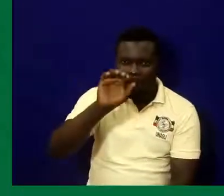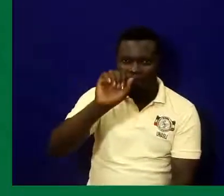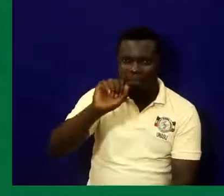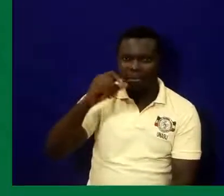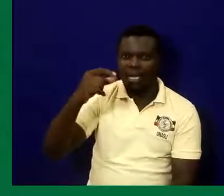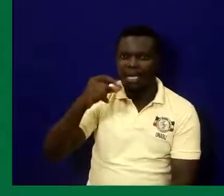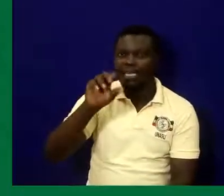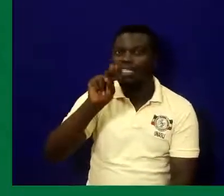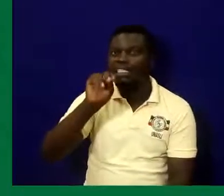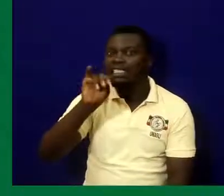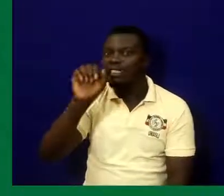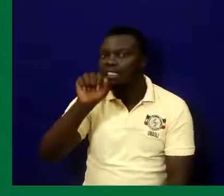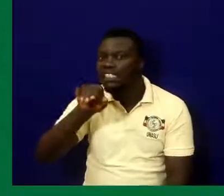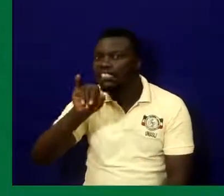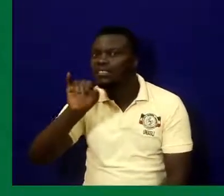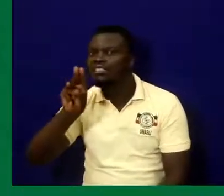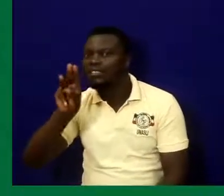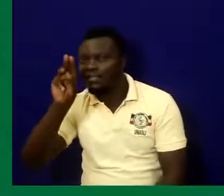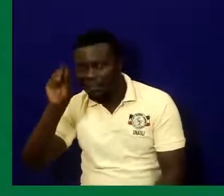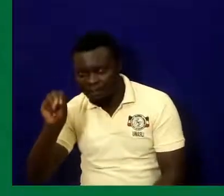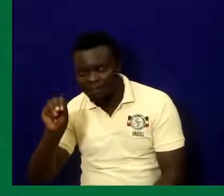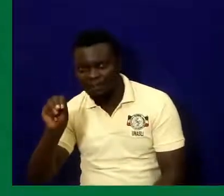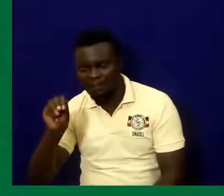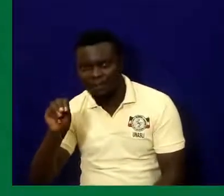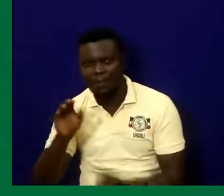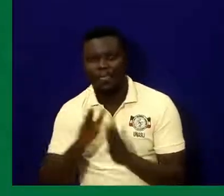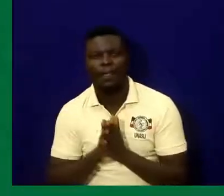Magnesium is also there.